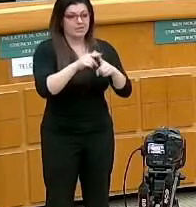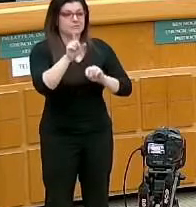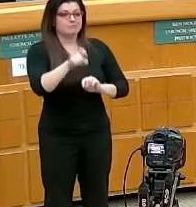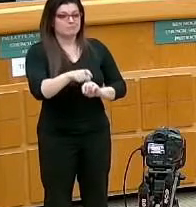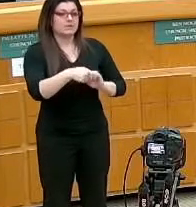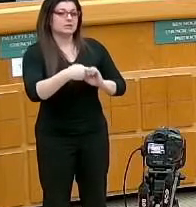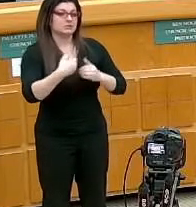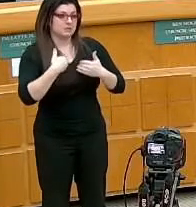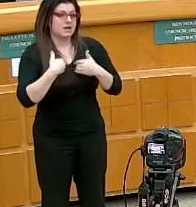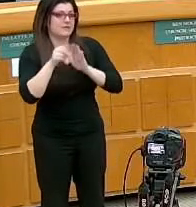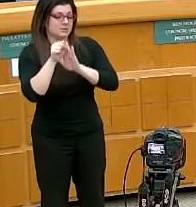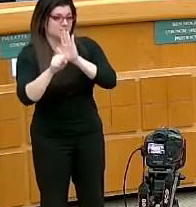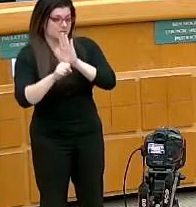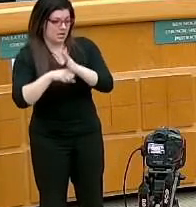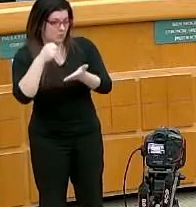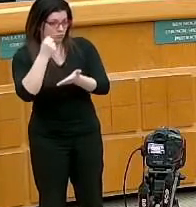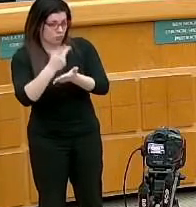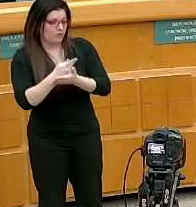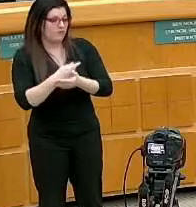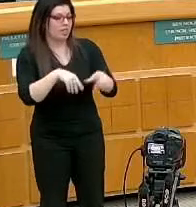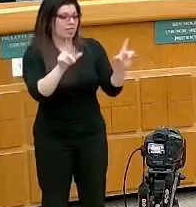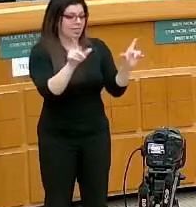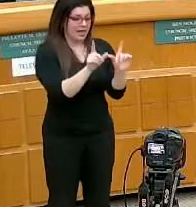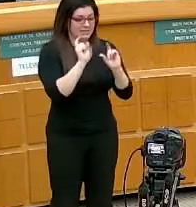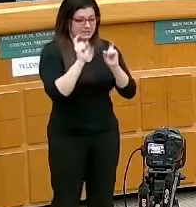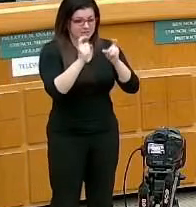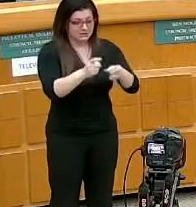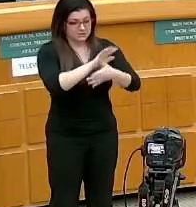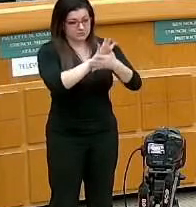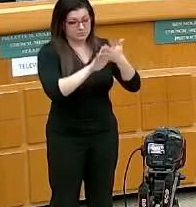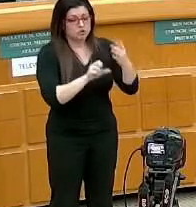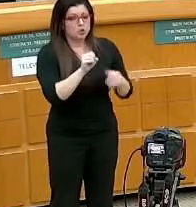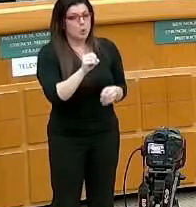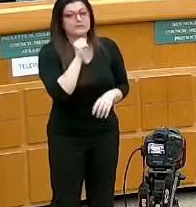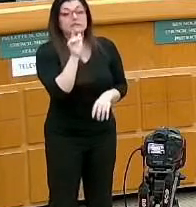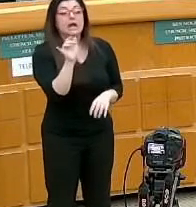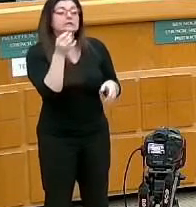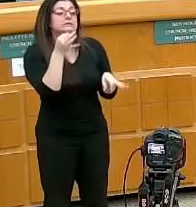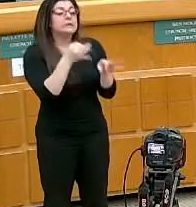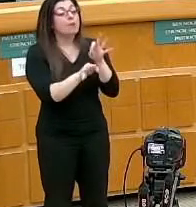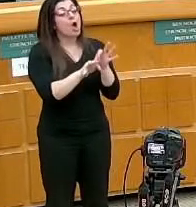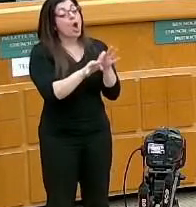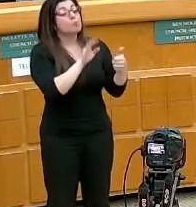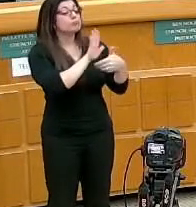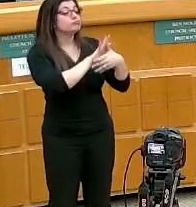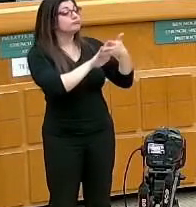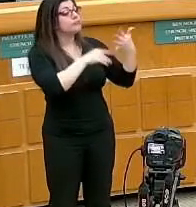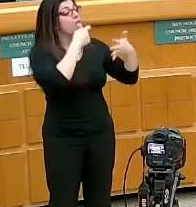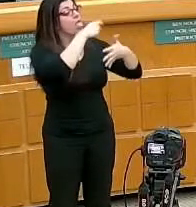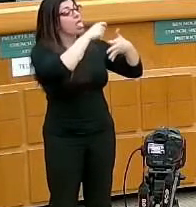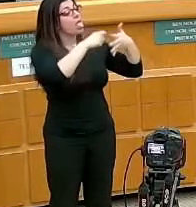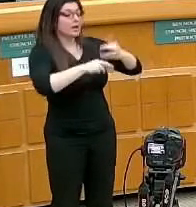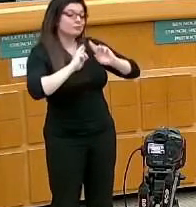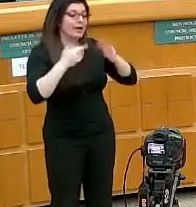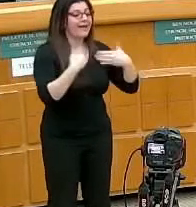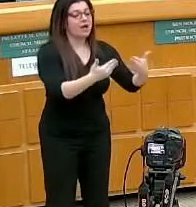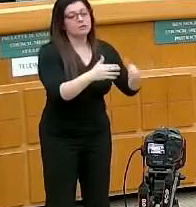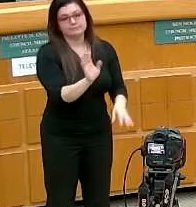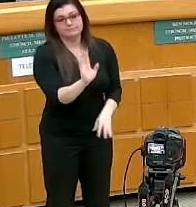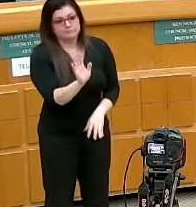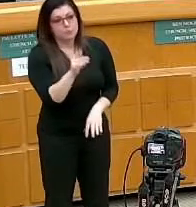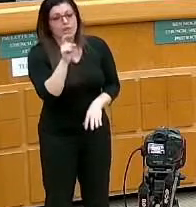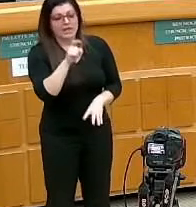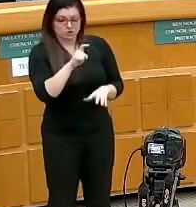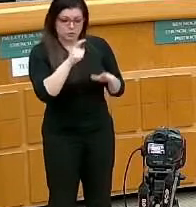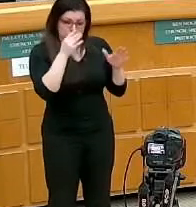be reviewed. So it's not a matter of just changing out a few things and then saying, okay, we're ready to go. So there has to be an action plan